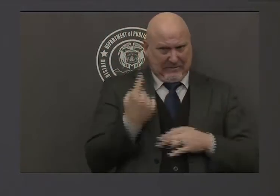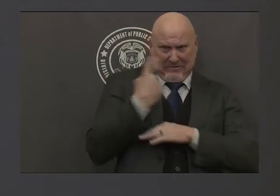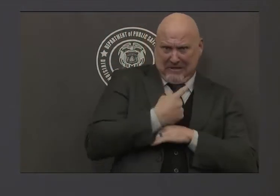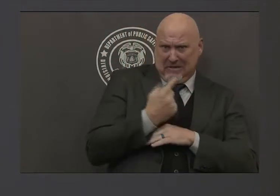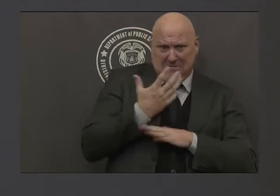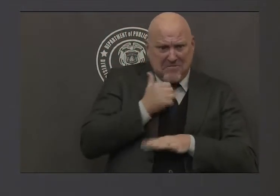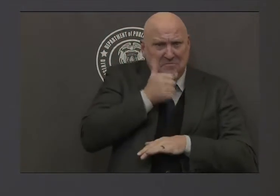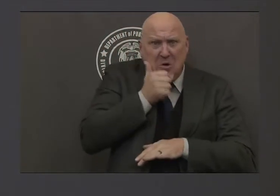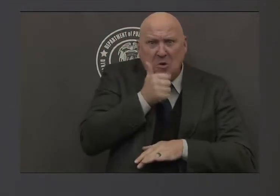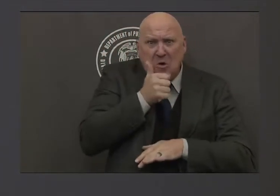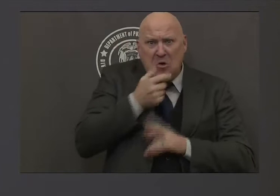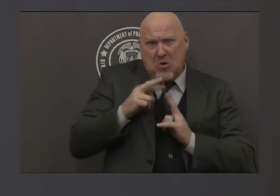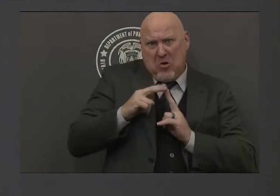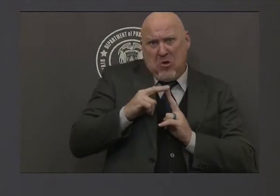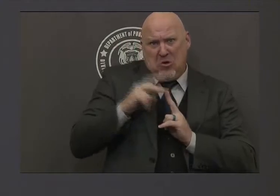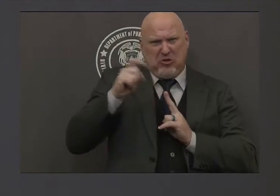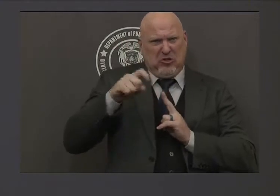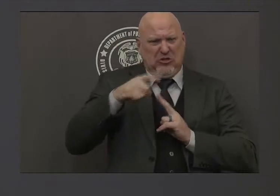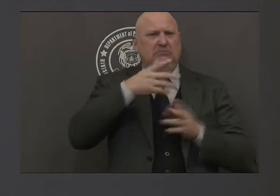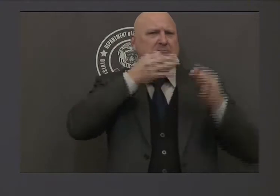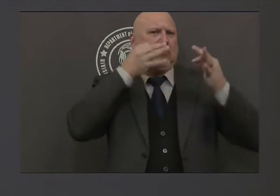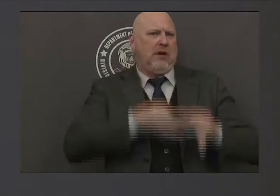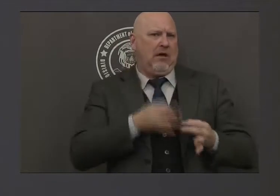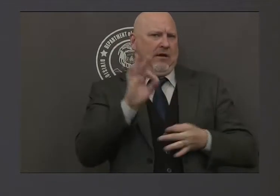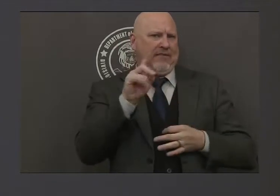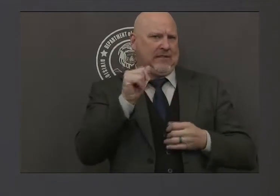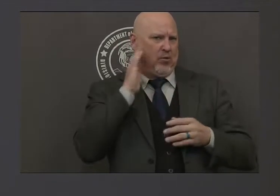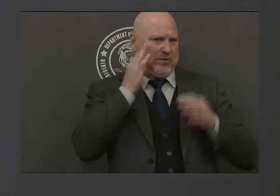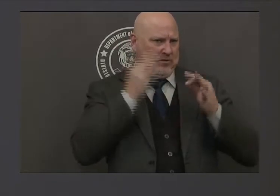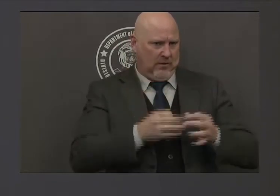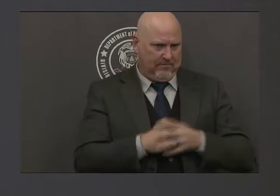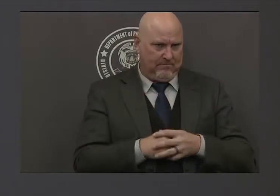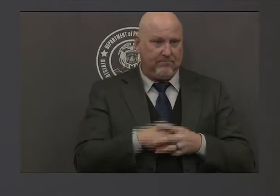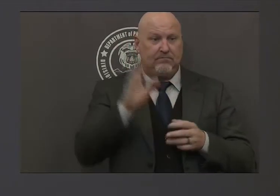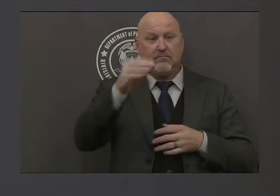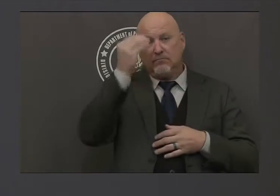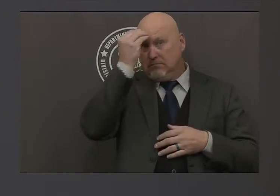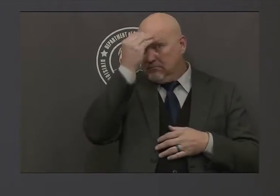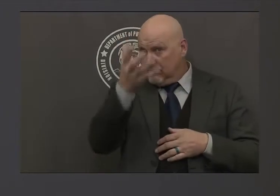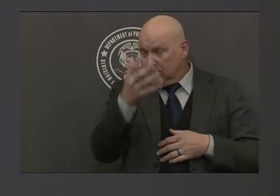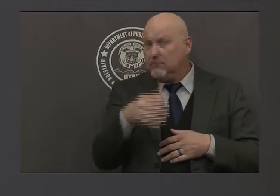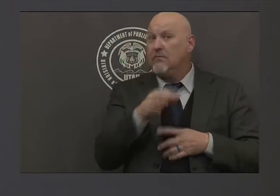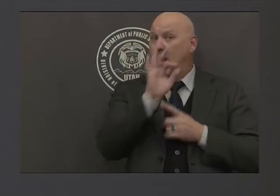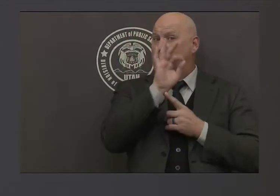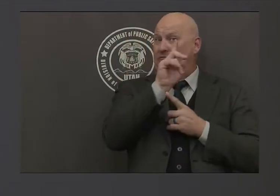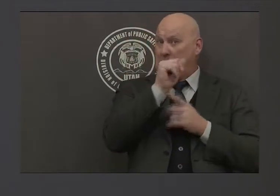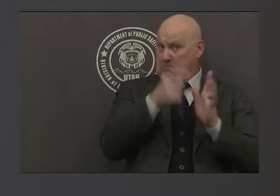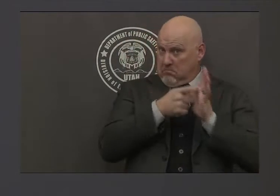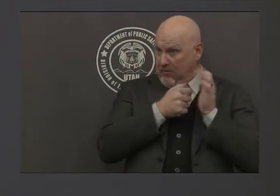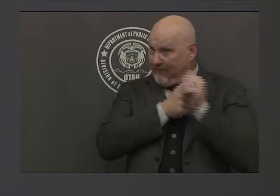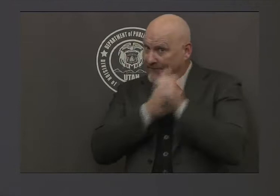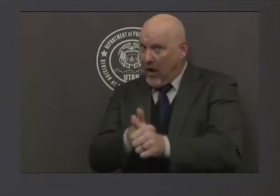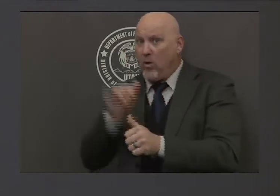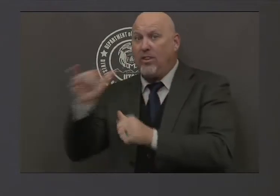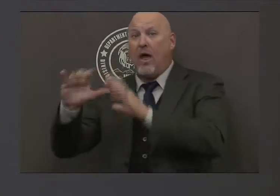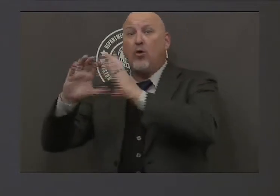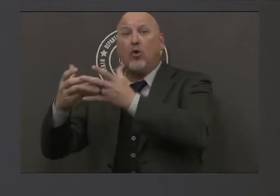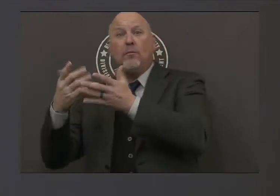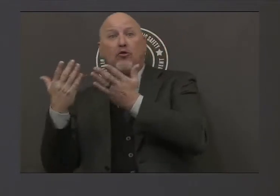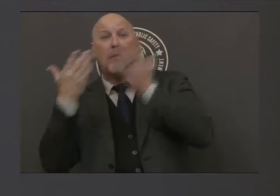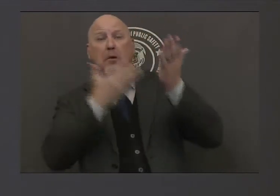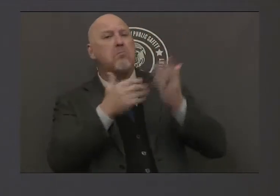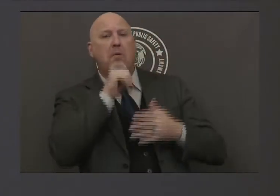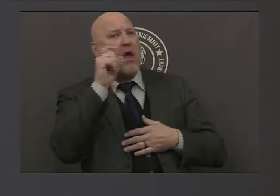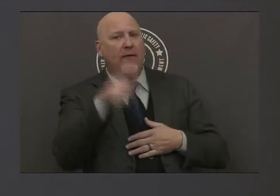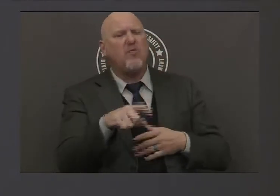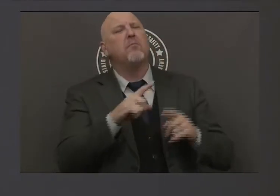bound by VRPAC's recommendation, but it usually follows their recommendation. So what does that mean? So within 24